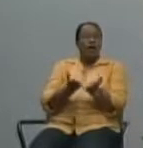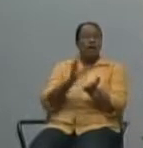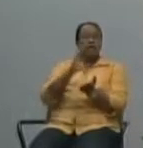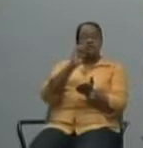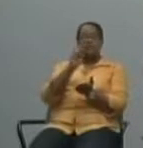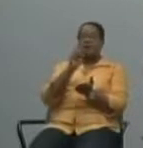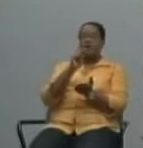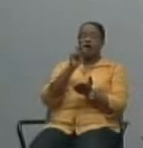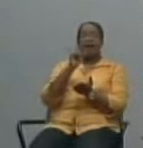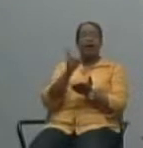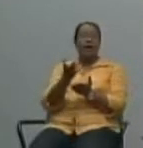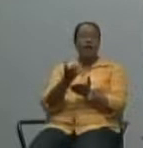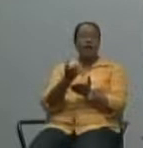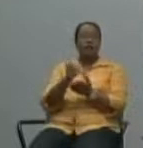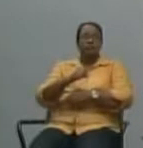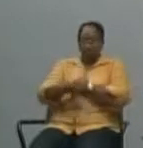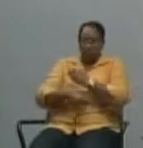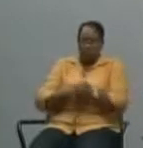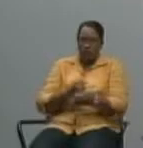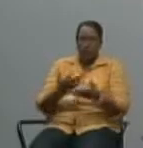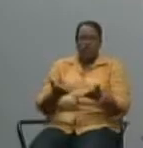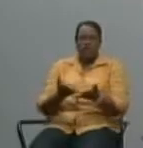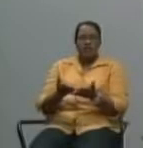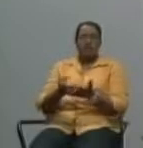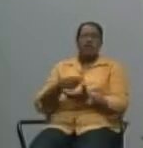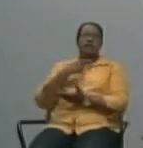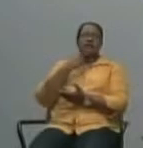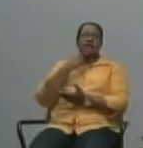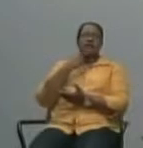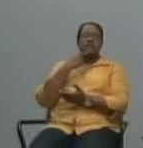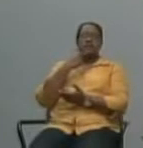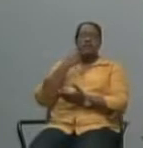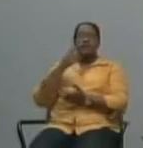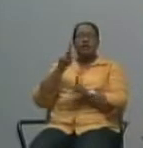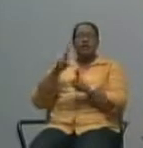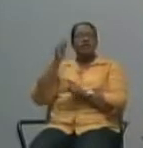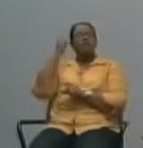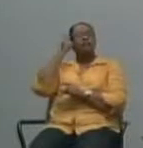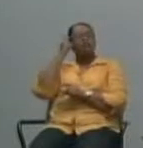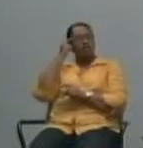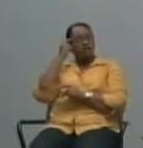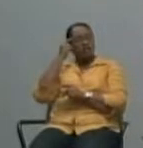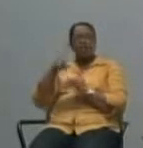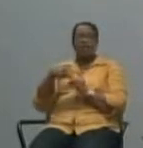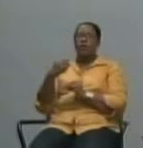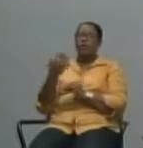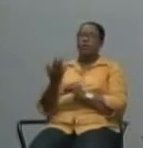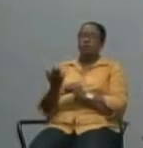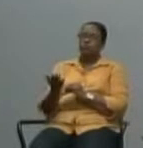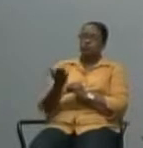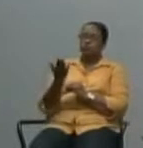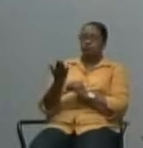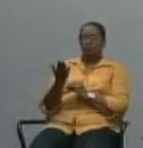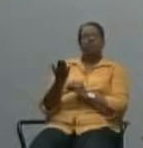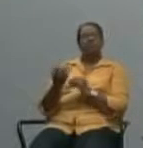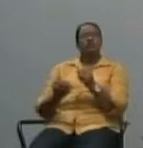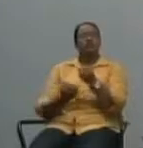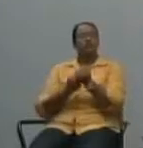going to confession, because going to confession is not only to ask forgiveness for our